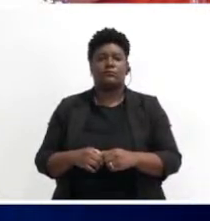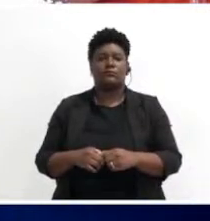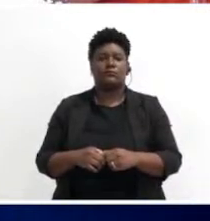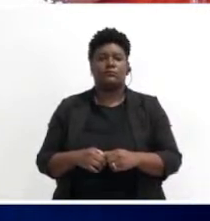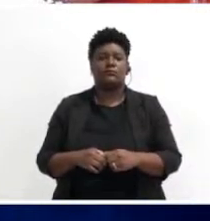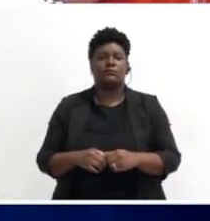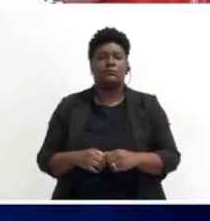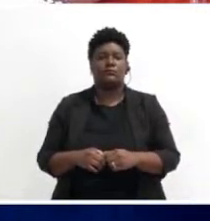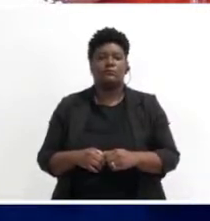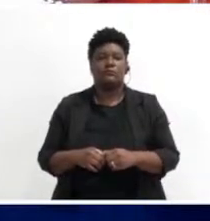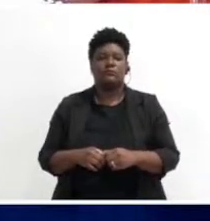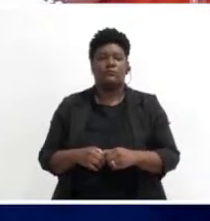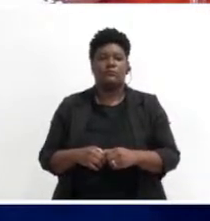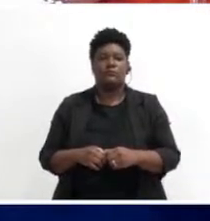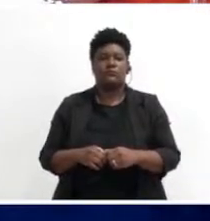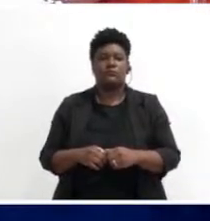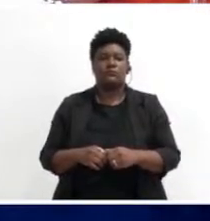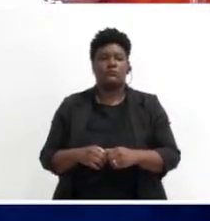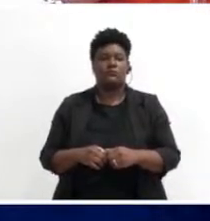Okay.